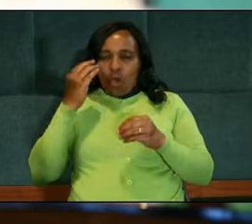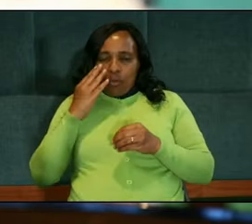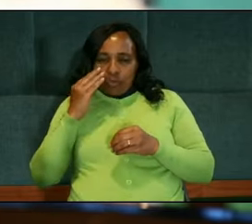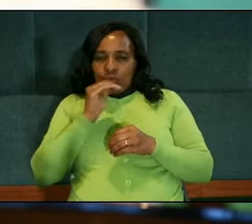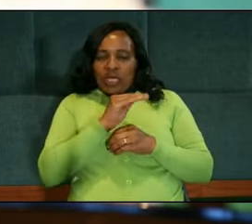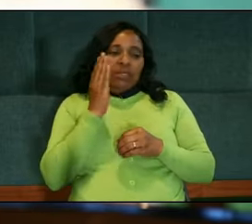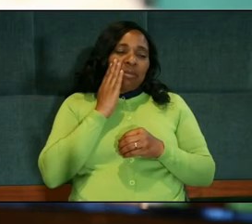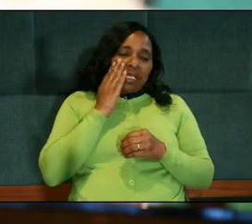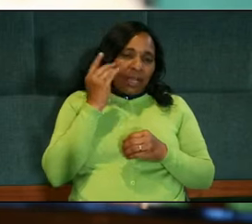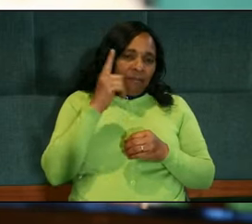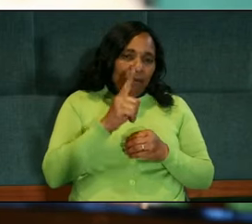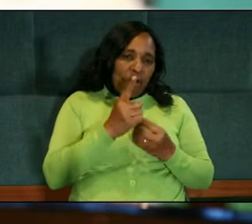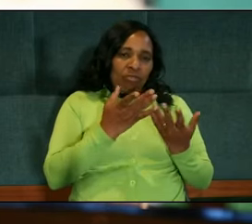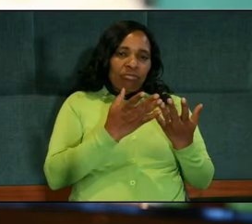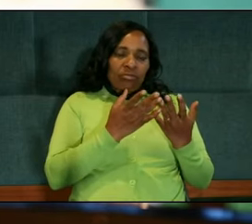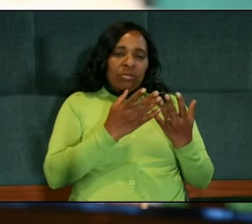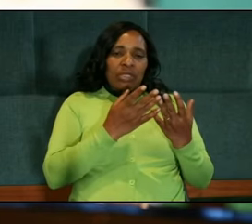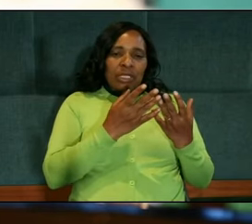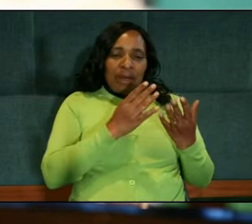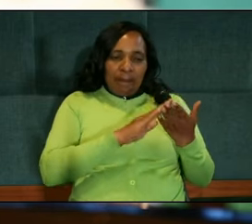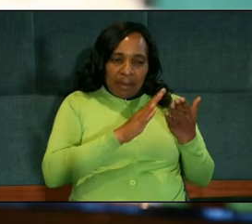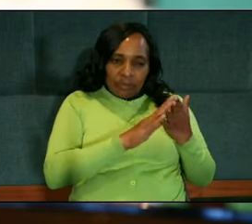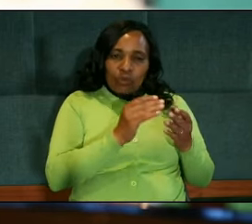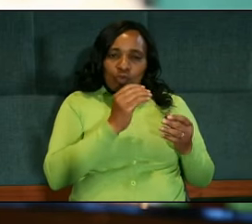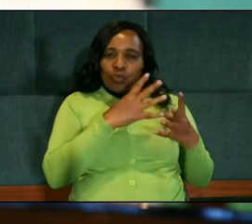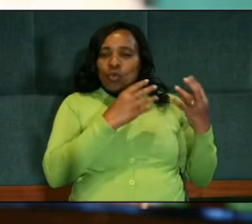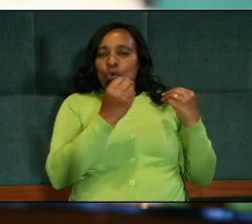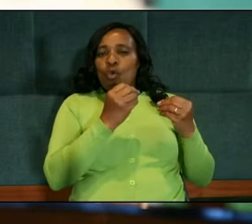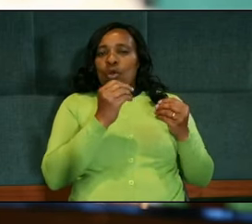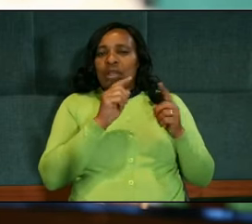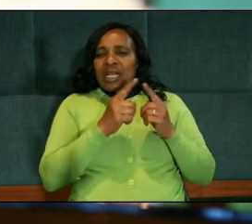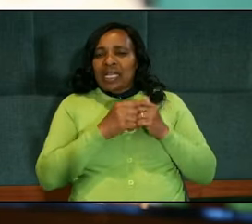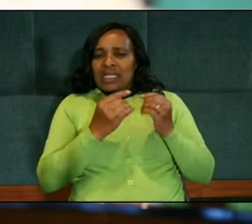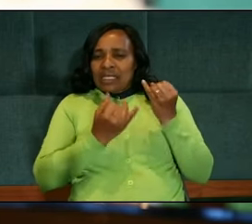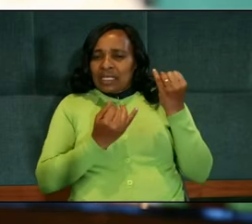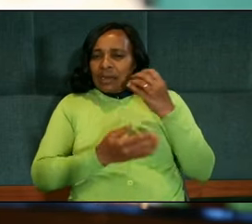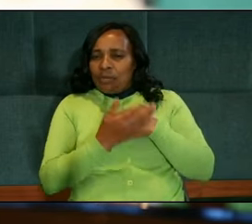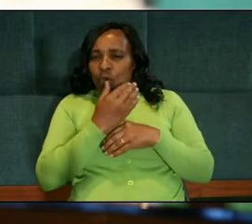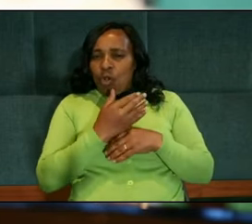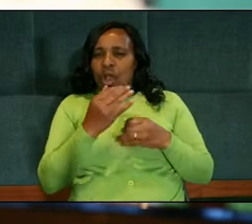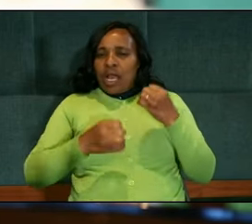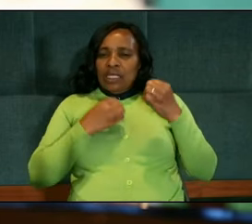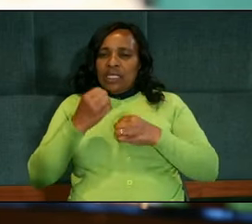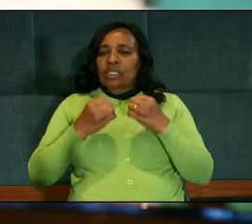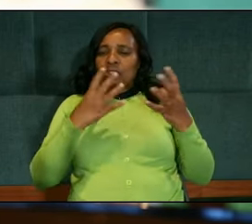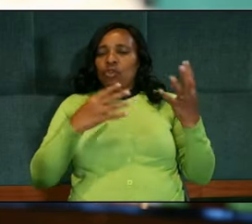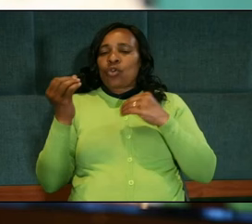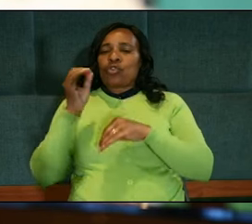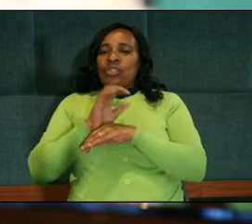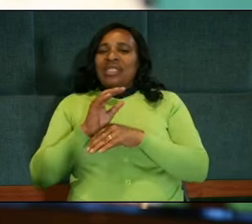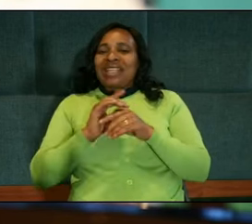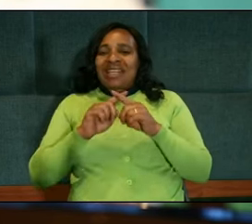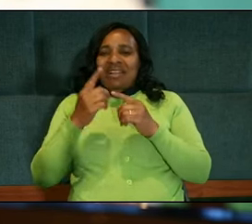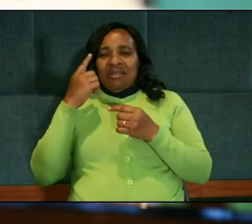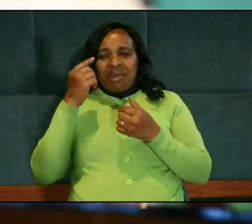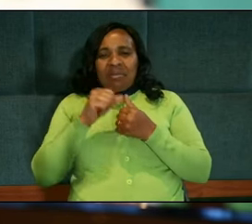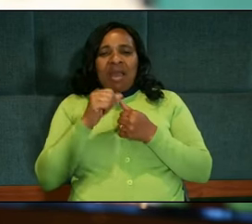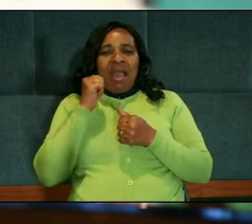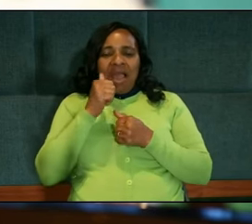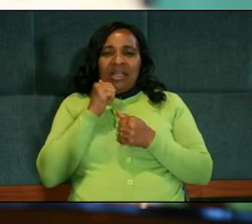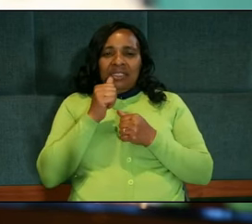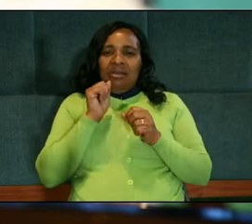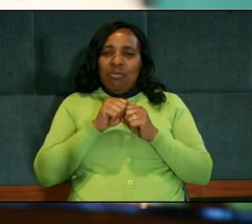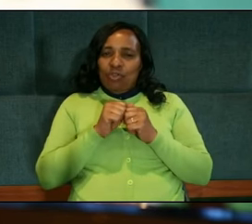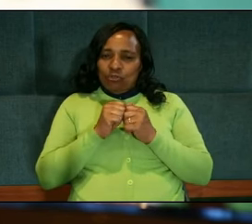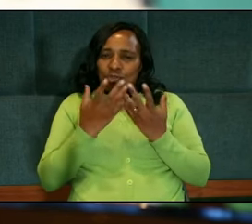it. On Saturday morning, Elliot woke up excited about going to church. Then he remembered that Auntie had